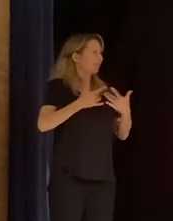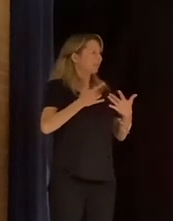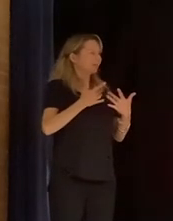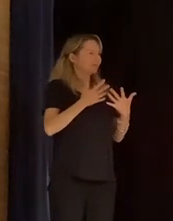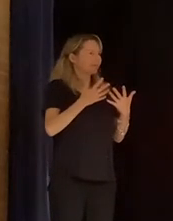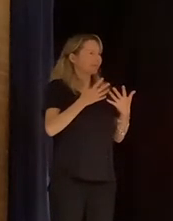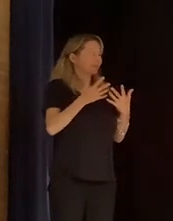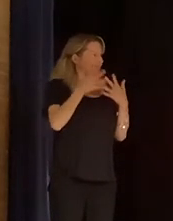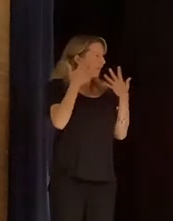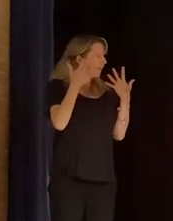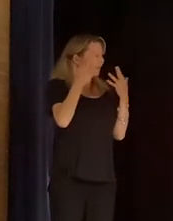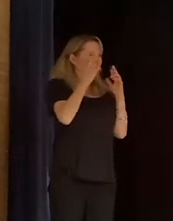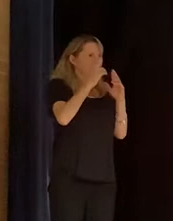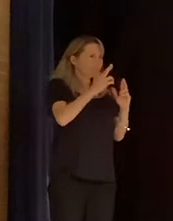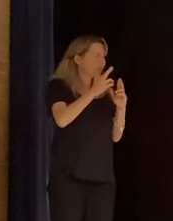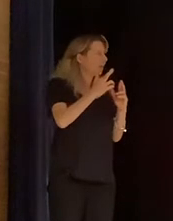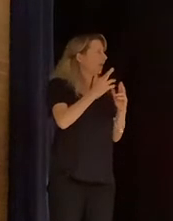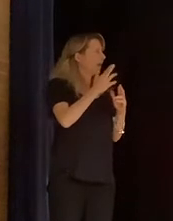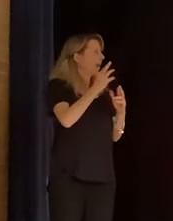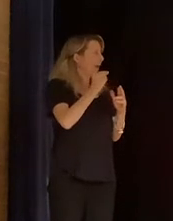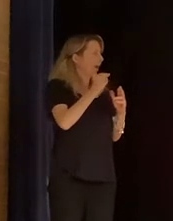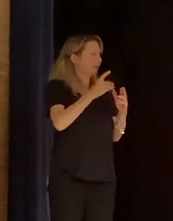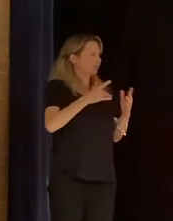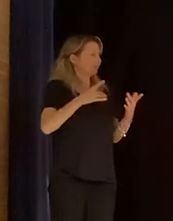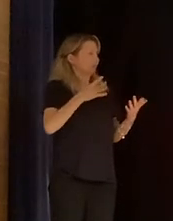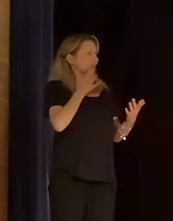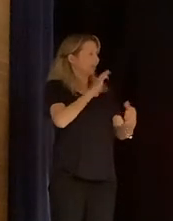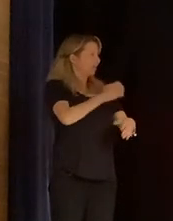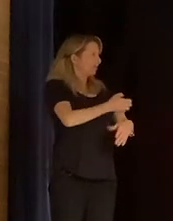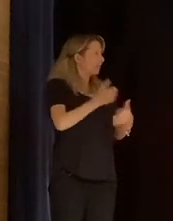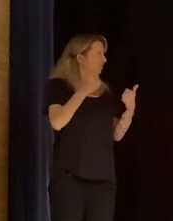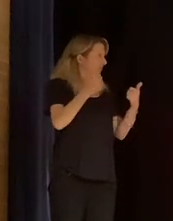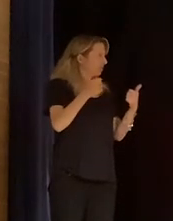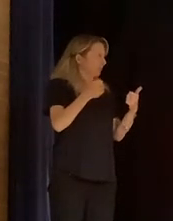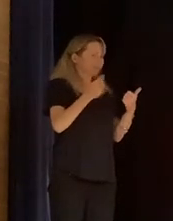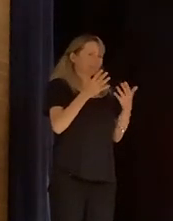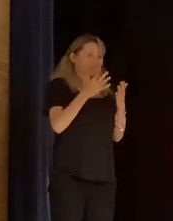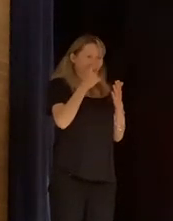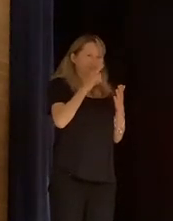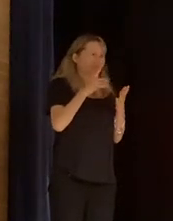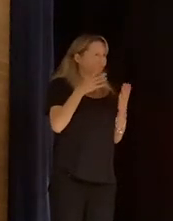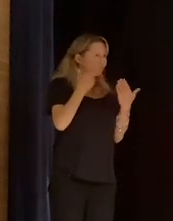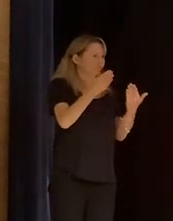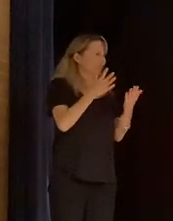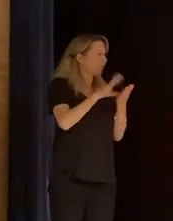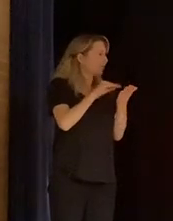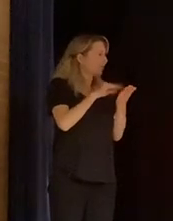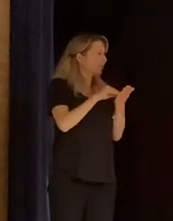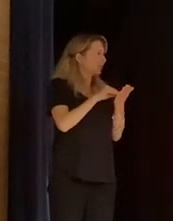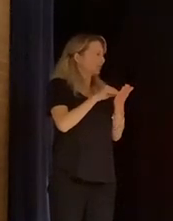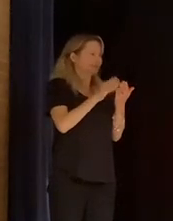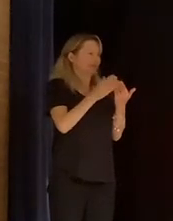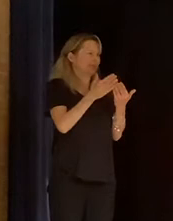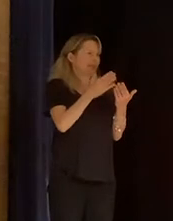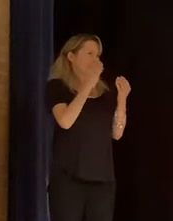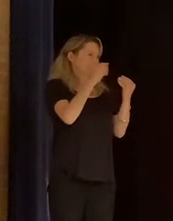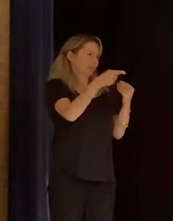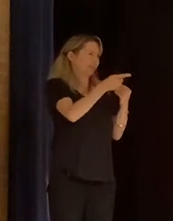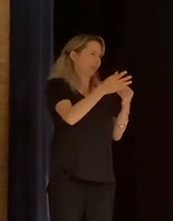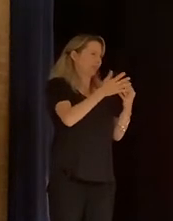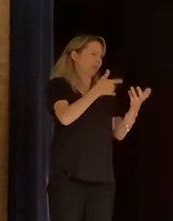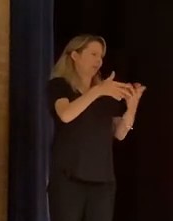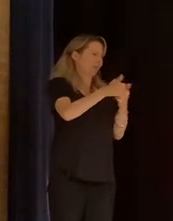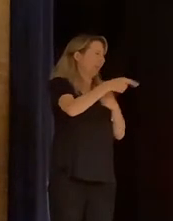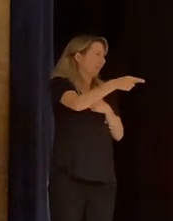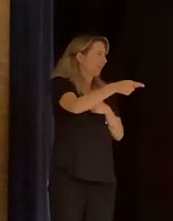friendly, respectful, and enthusiastic attitude towards learning made it easy to teach and interact with him.